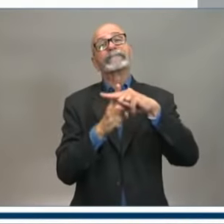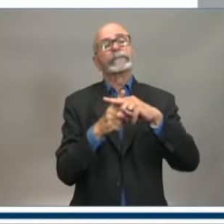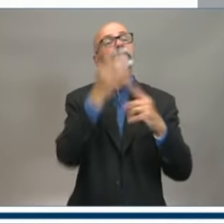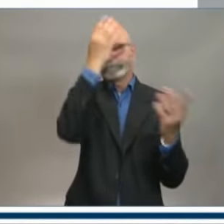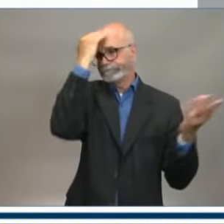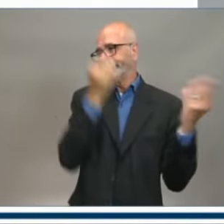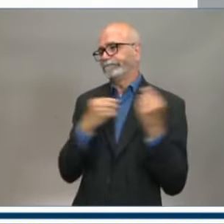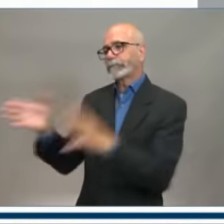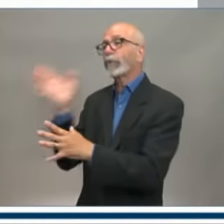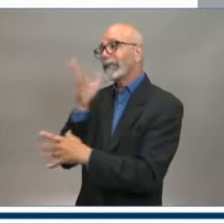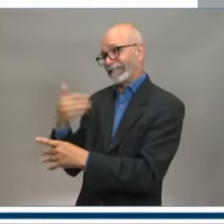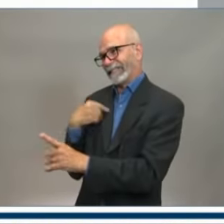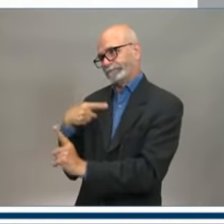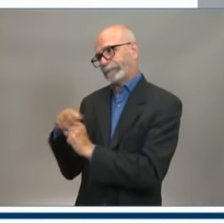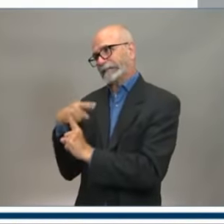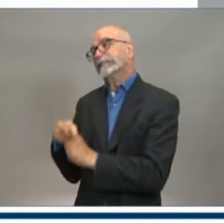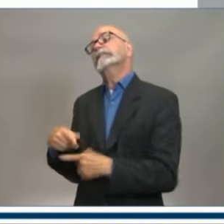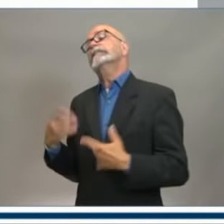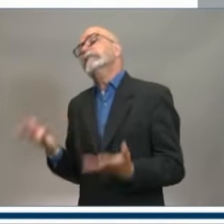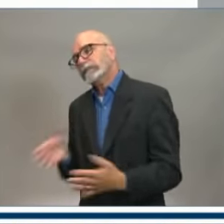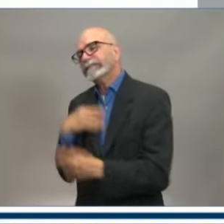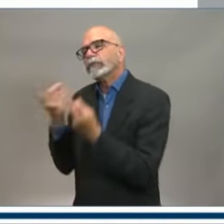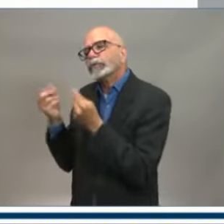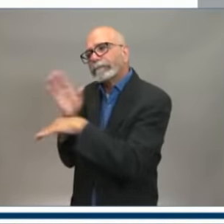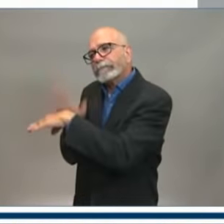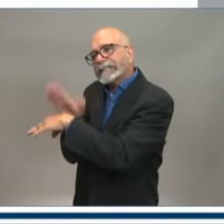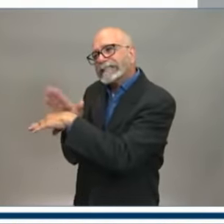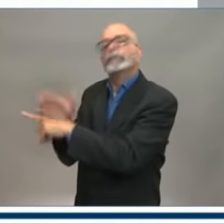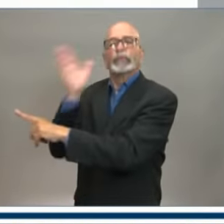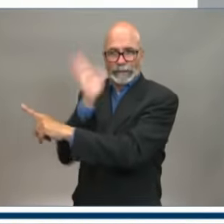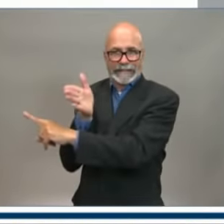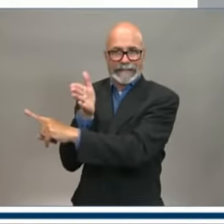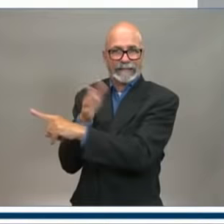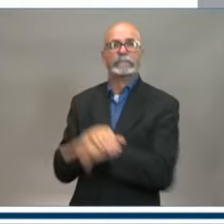lots of good things, and then sort of seeing the protocols that are coming in